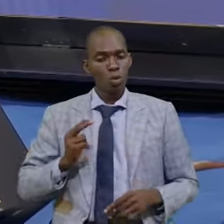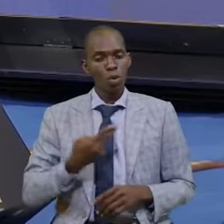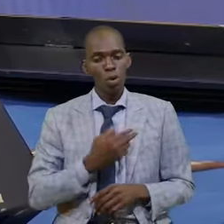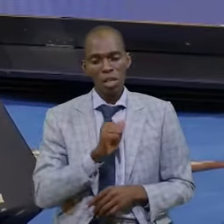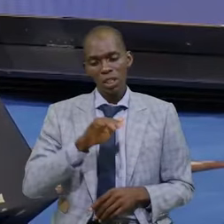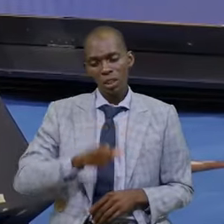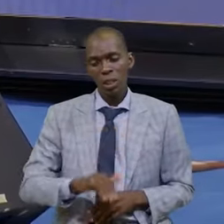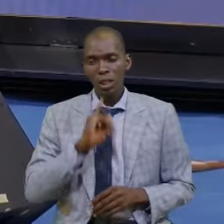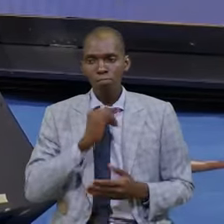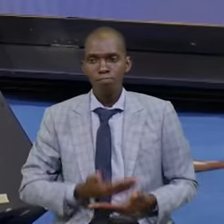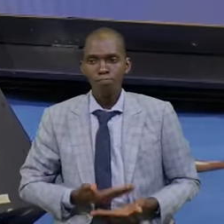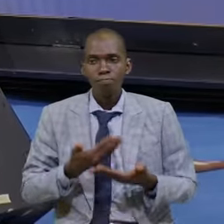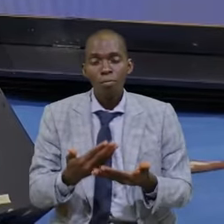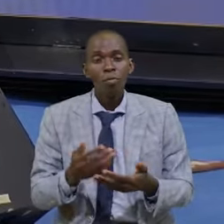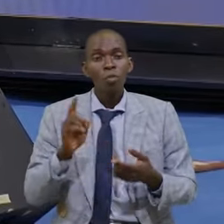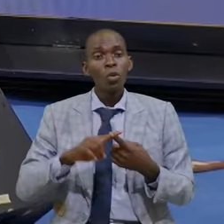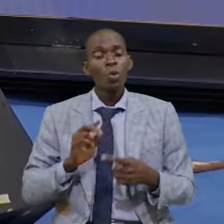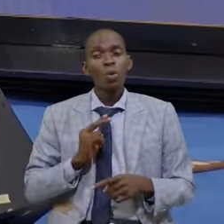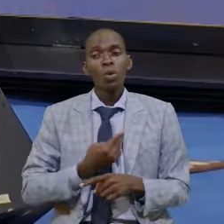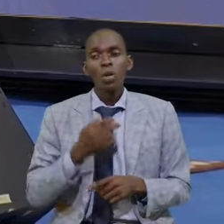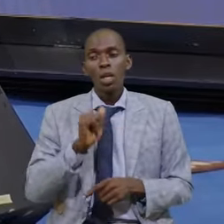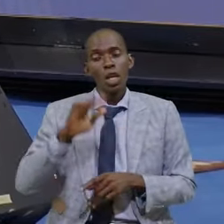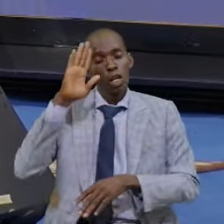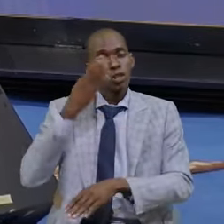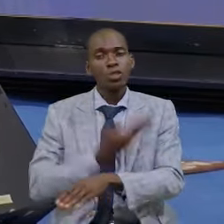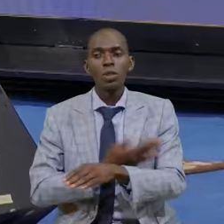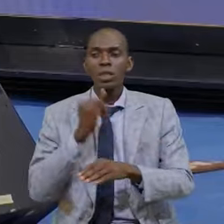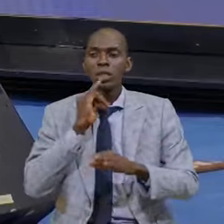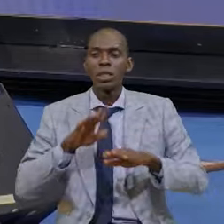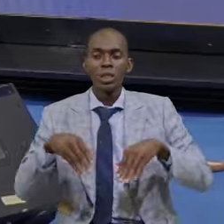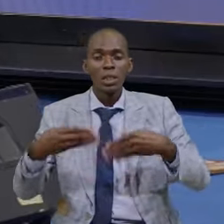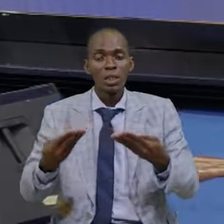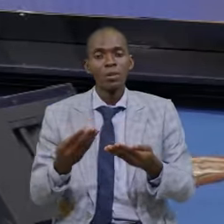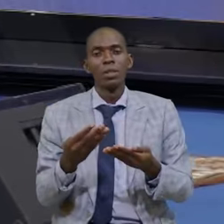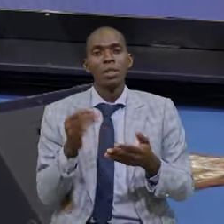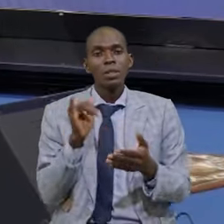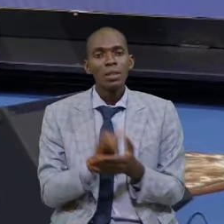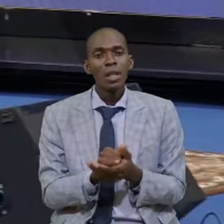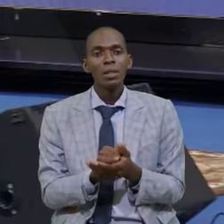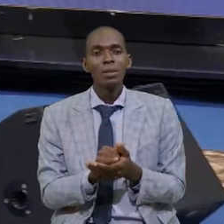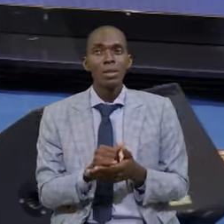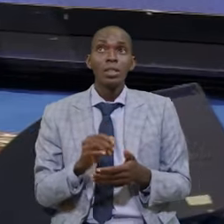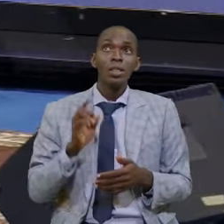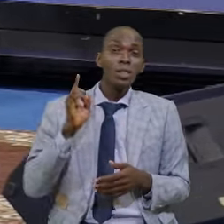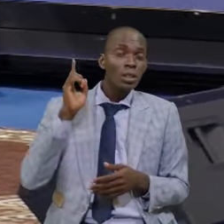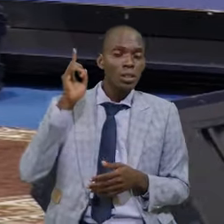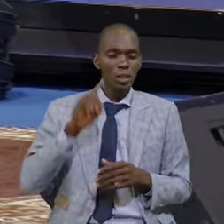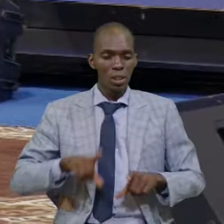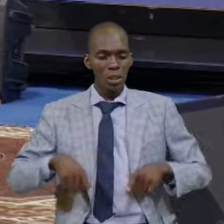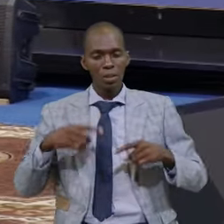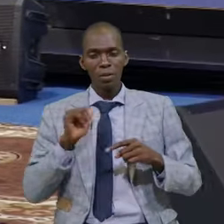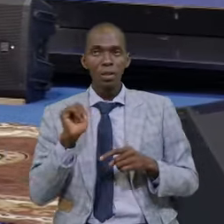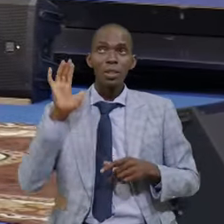unto us a son is given. That is, he lived his life, a perfect life, a